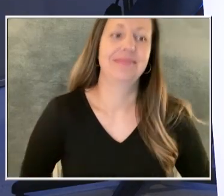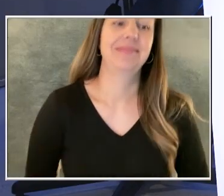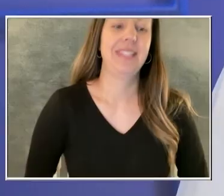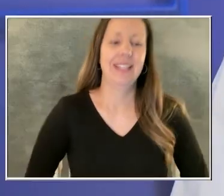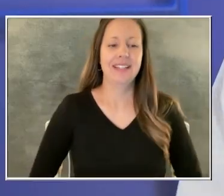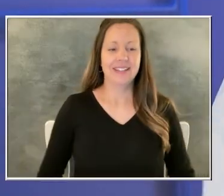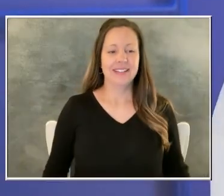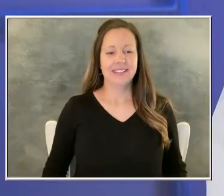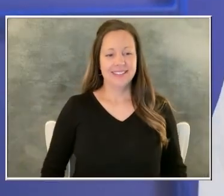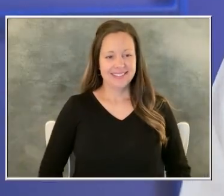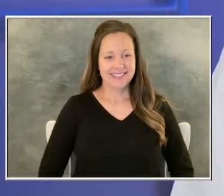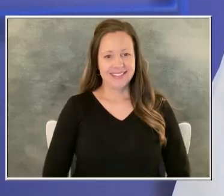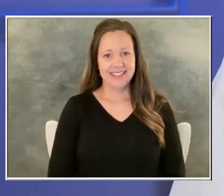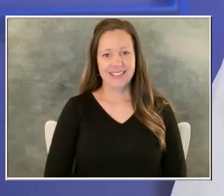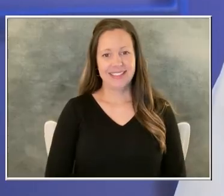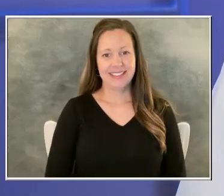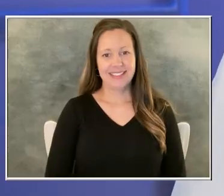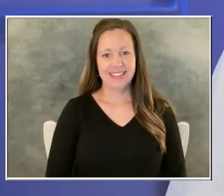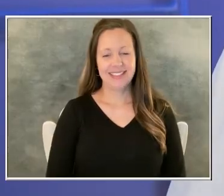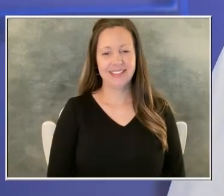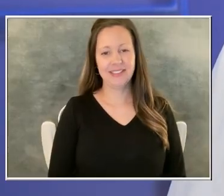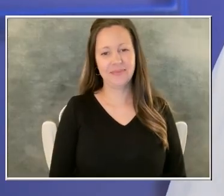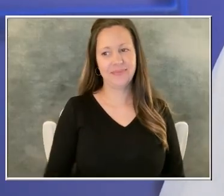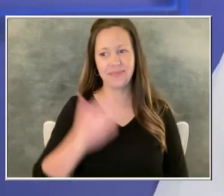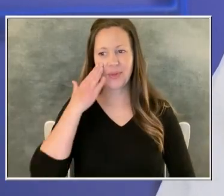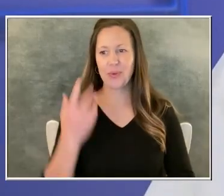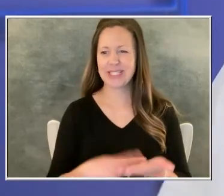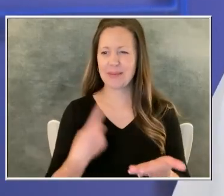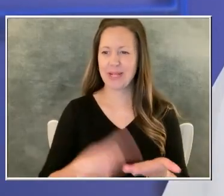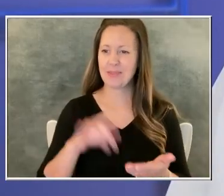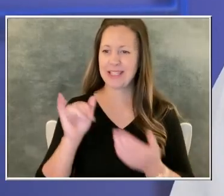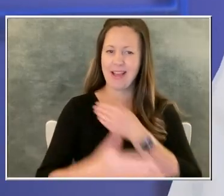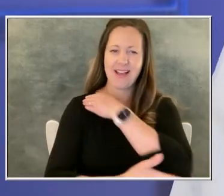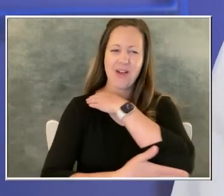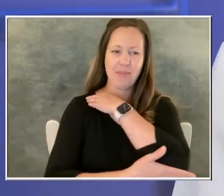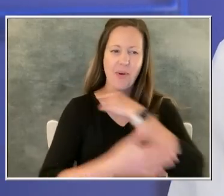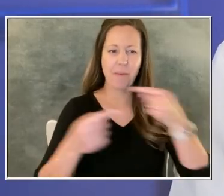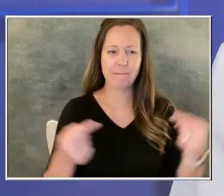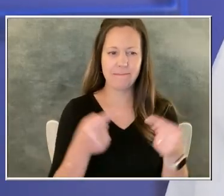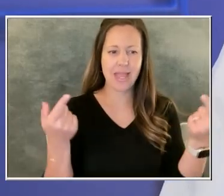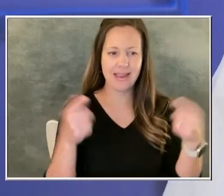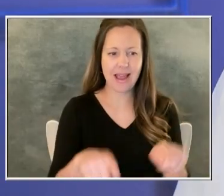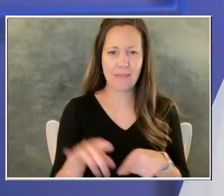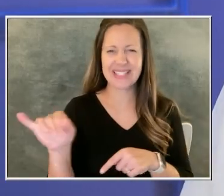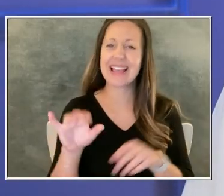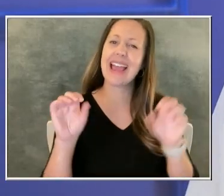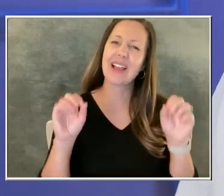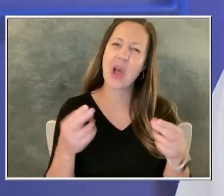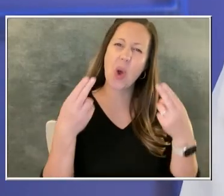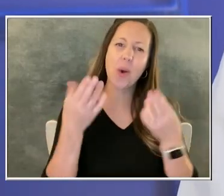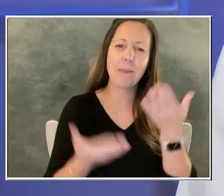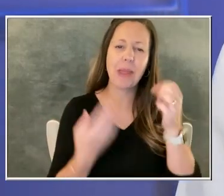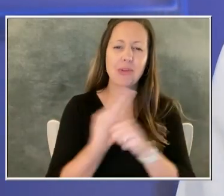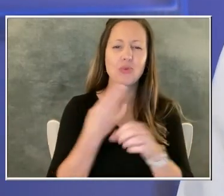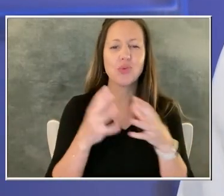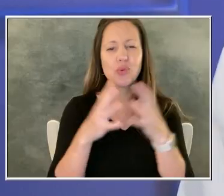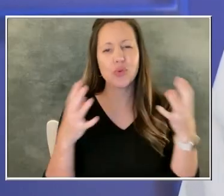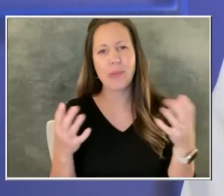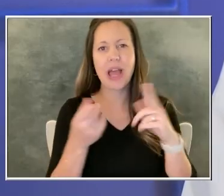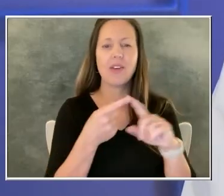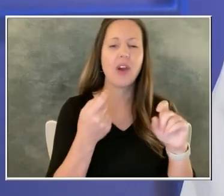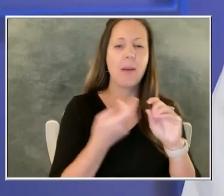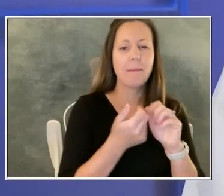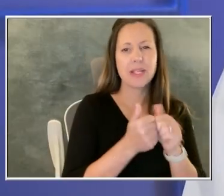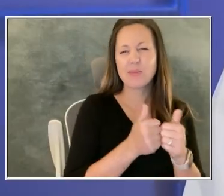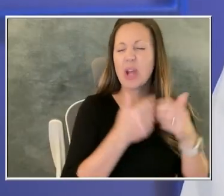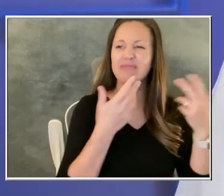example, people come with tennis elbow or golfer's elbow or things like that, and then you're like, oh, okay, that's probably what it was, just overuse, and it might have been from that sport or it might have been from something else. But there's